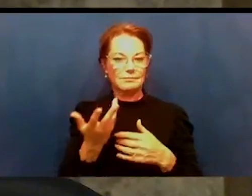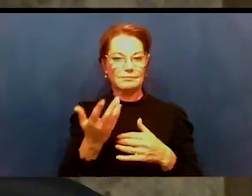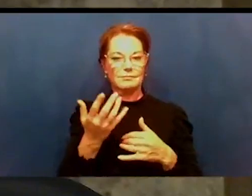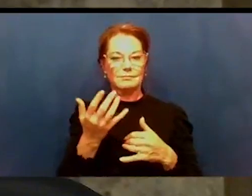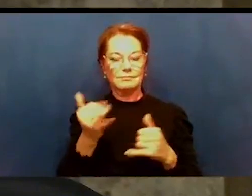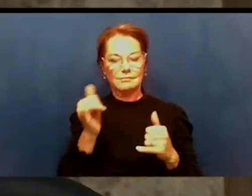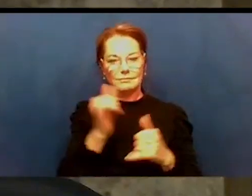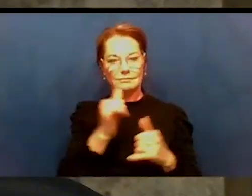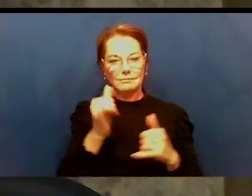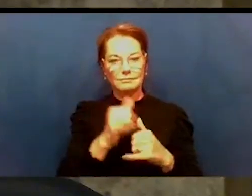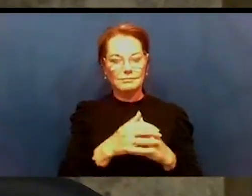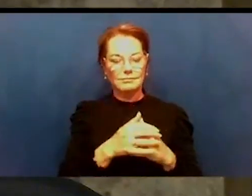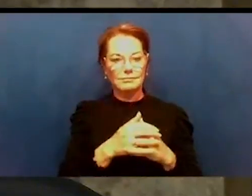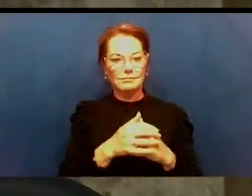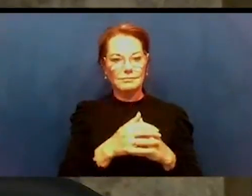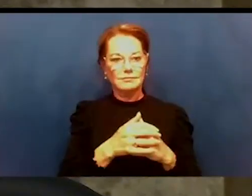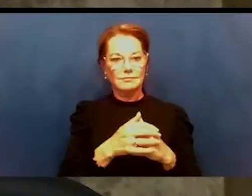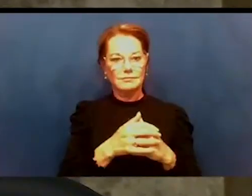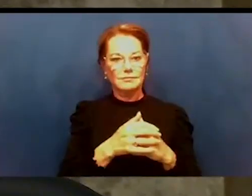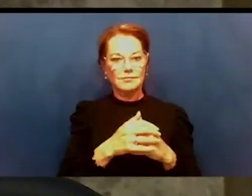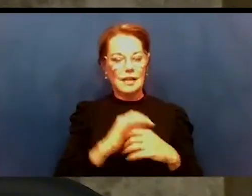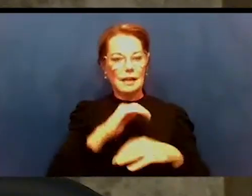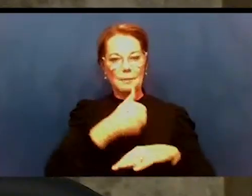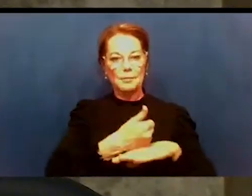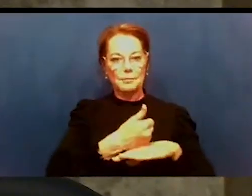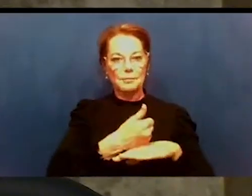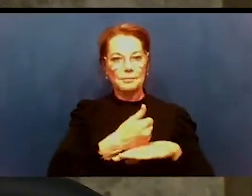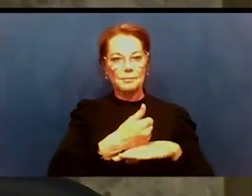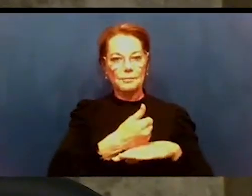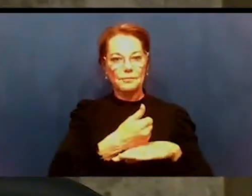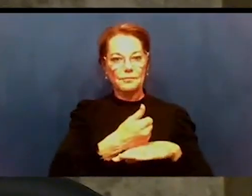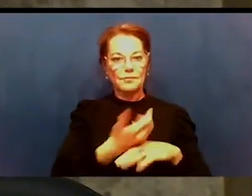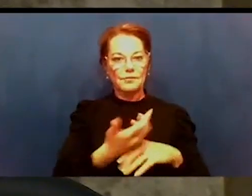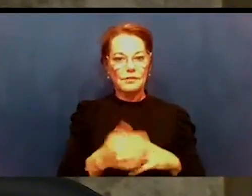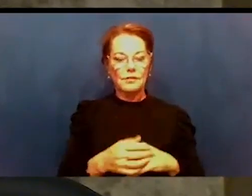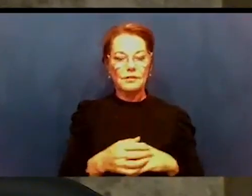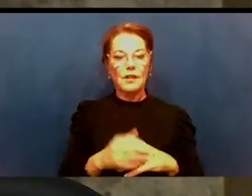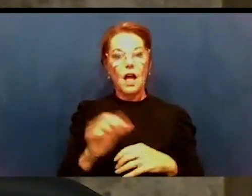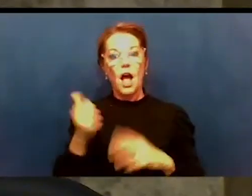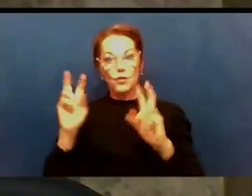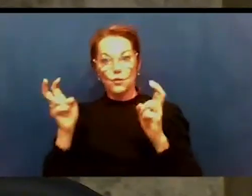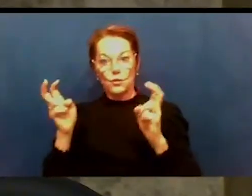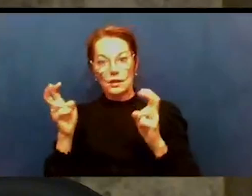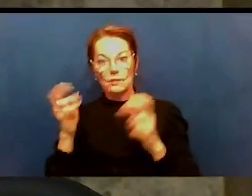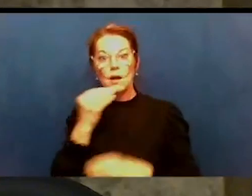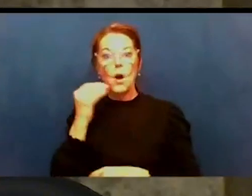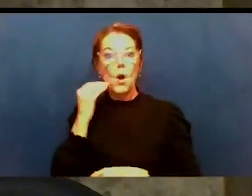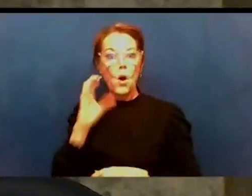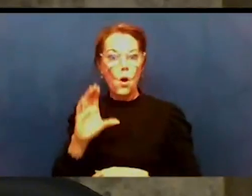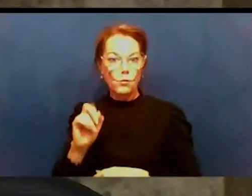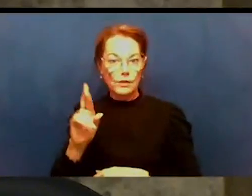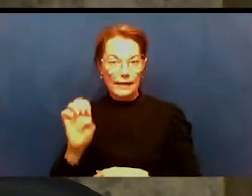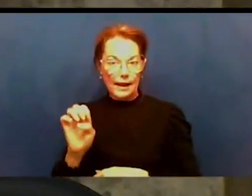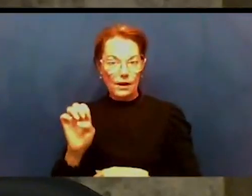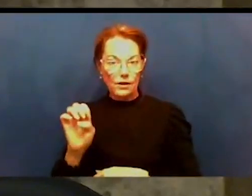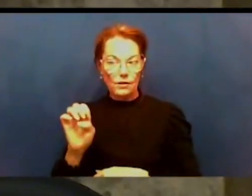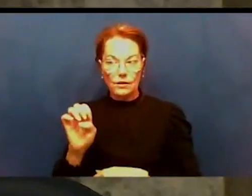implementation, because one of the other themes here is home care is A, preferred, and B,